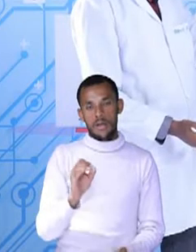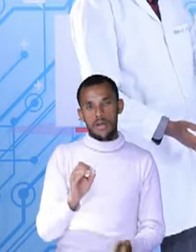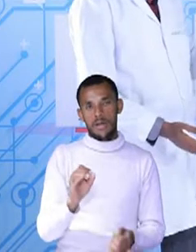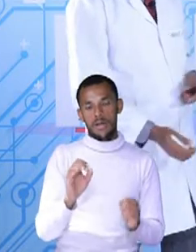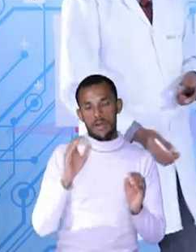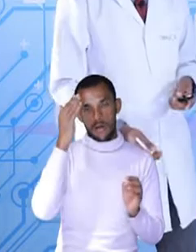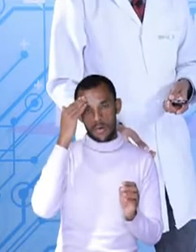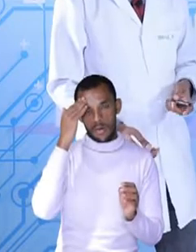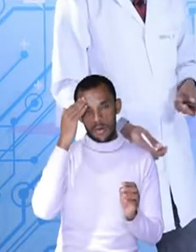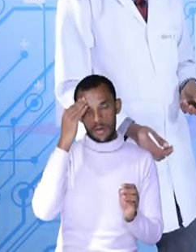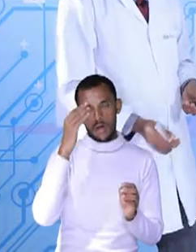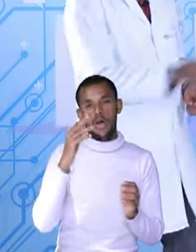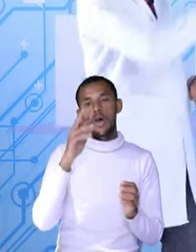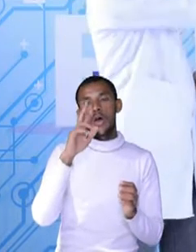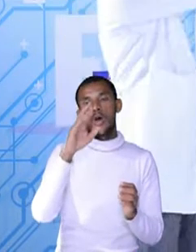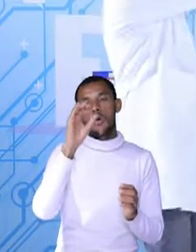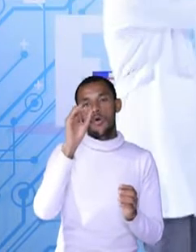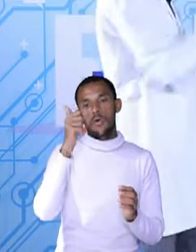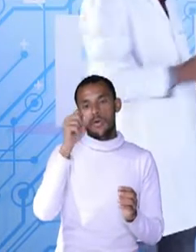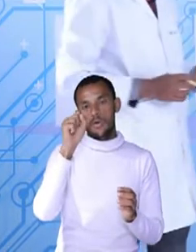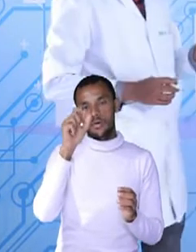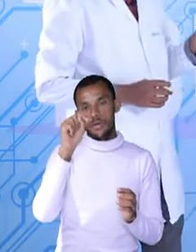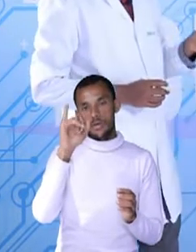what? Known as roasting.